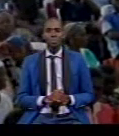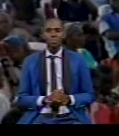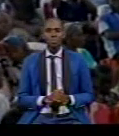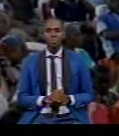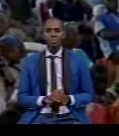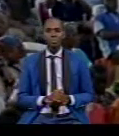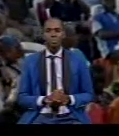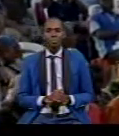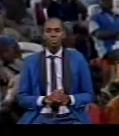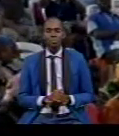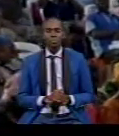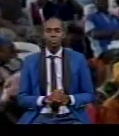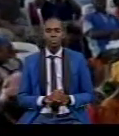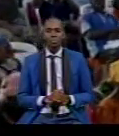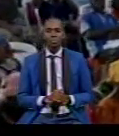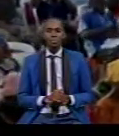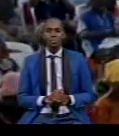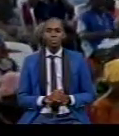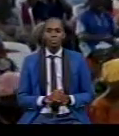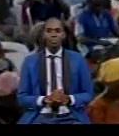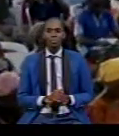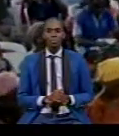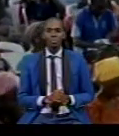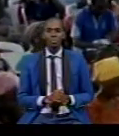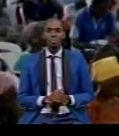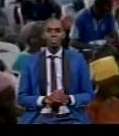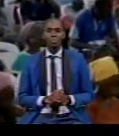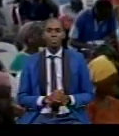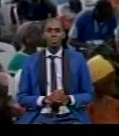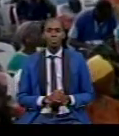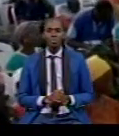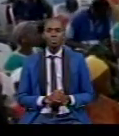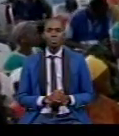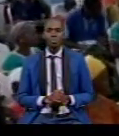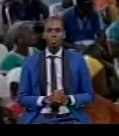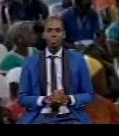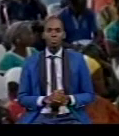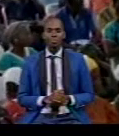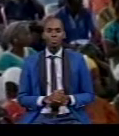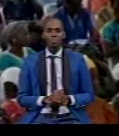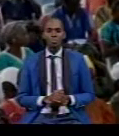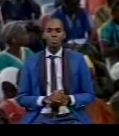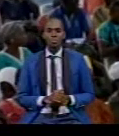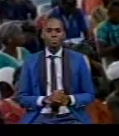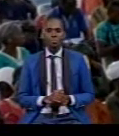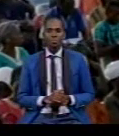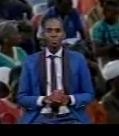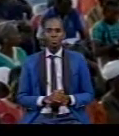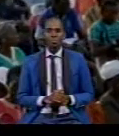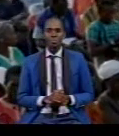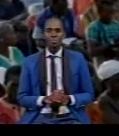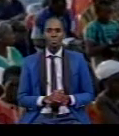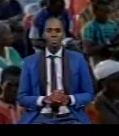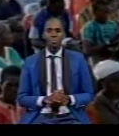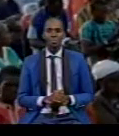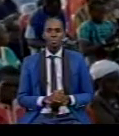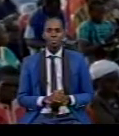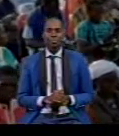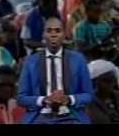forgives. If the sin is the sin he cleanses, it takes away from our lives.